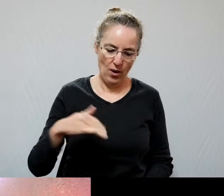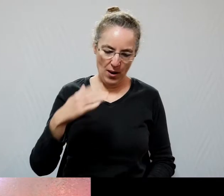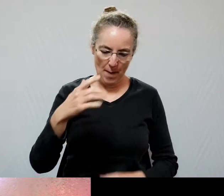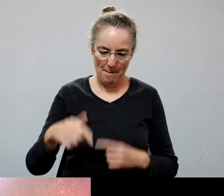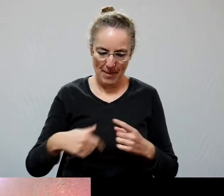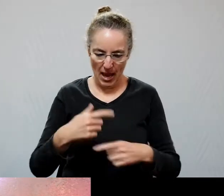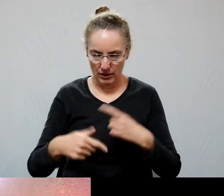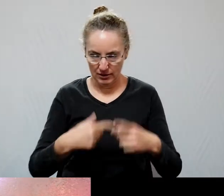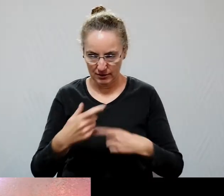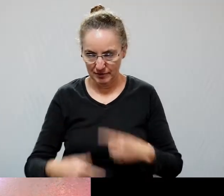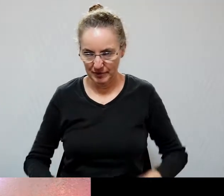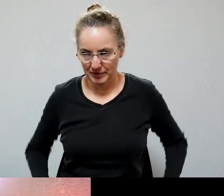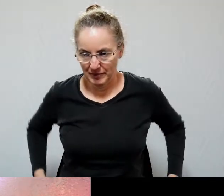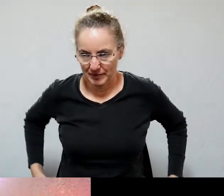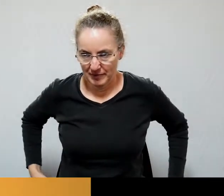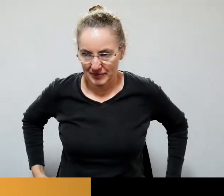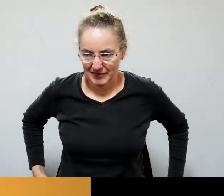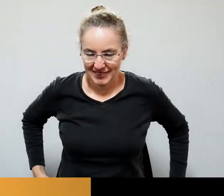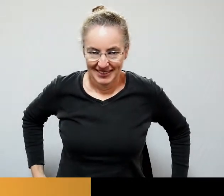all about.